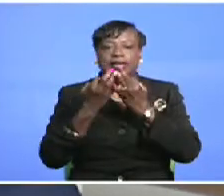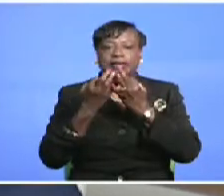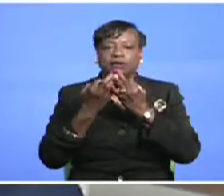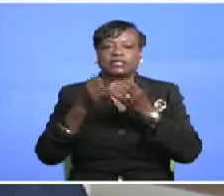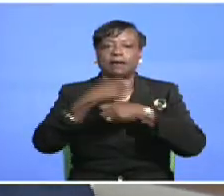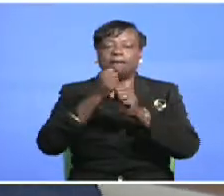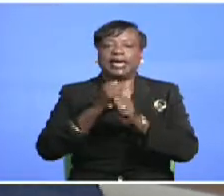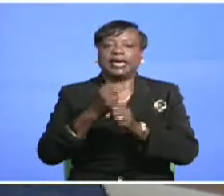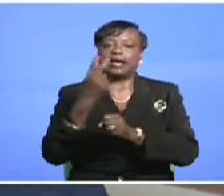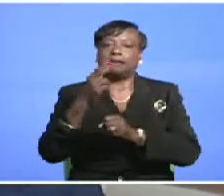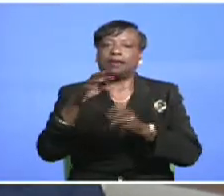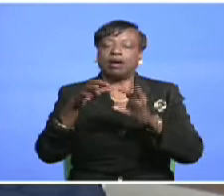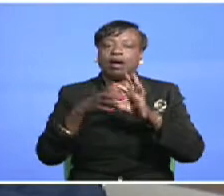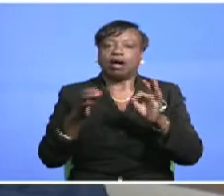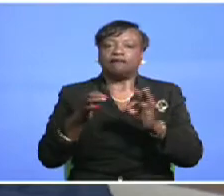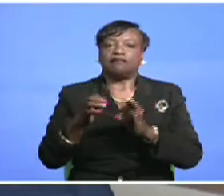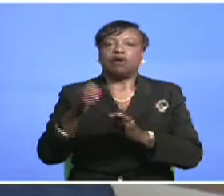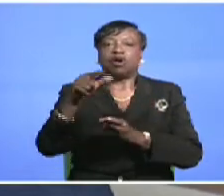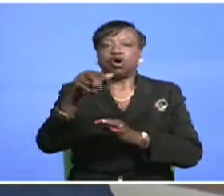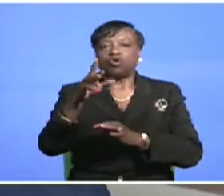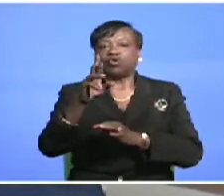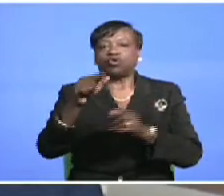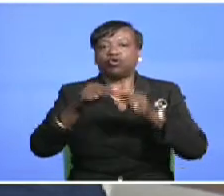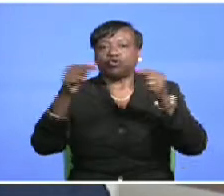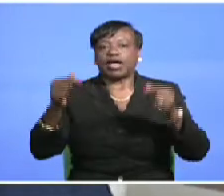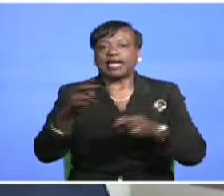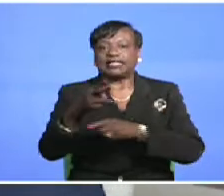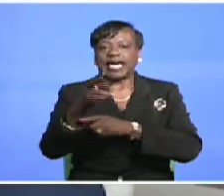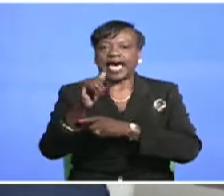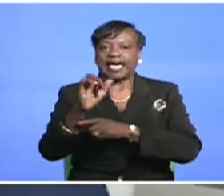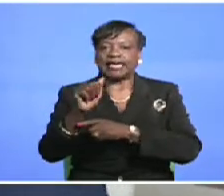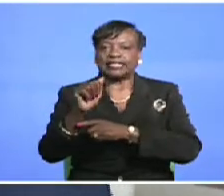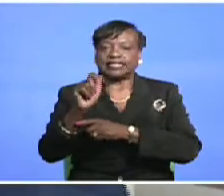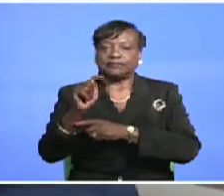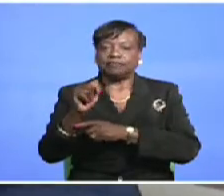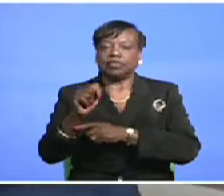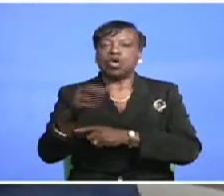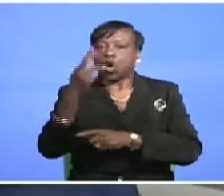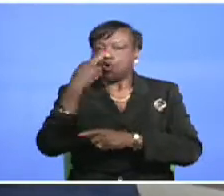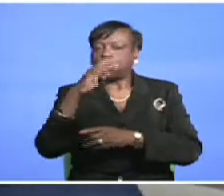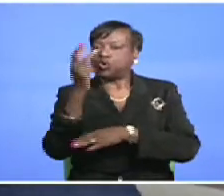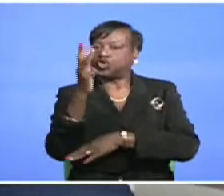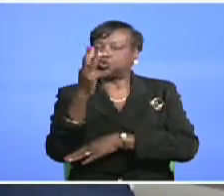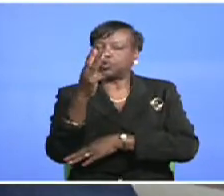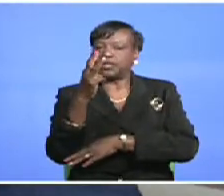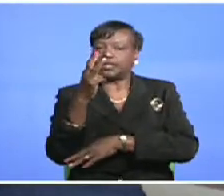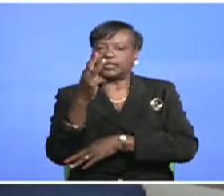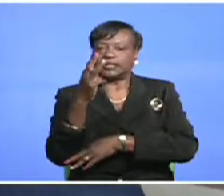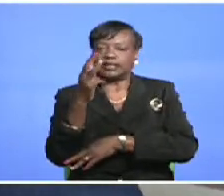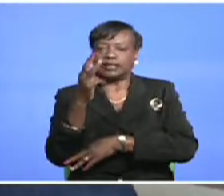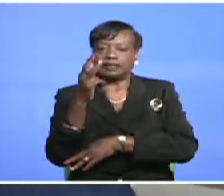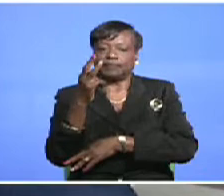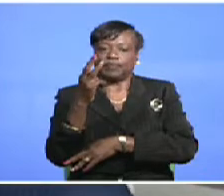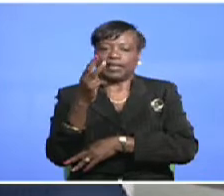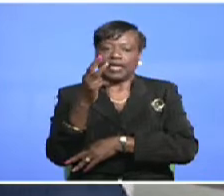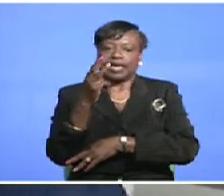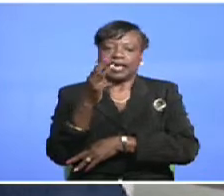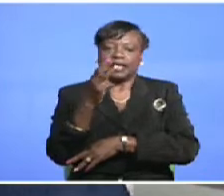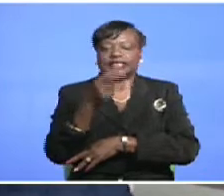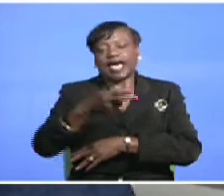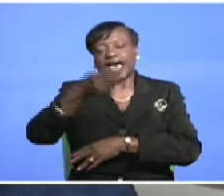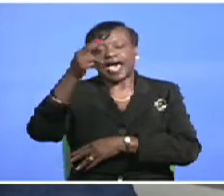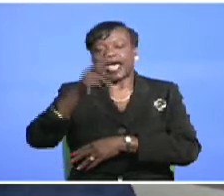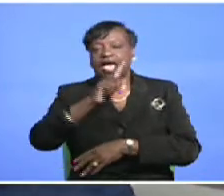that magnificent large property, Rosewood soon to open, which is the boutique, high